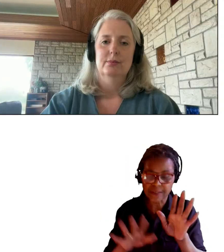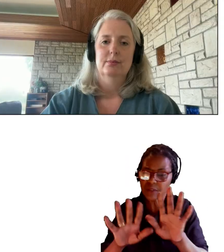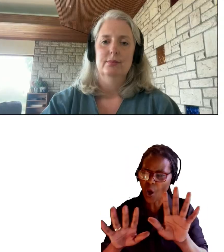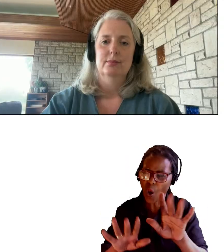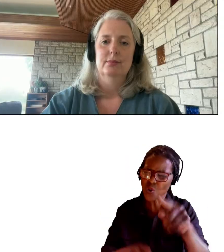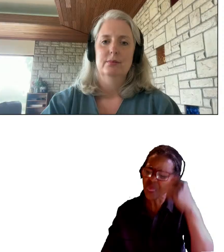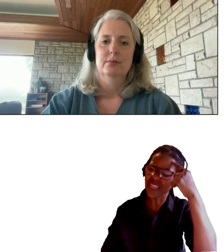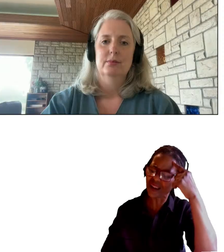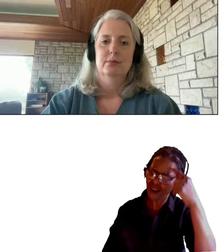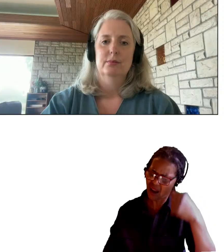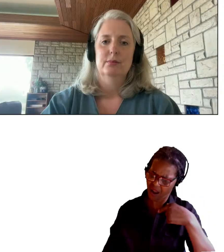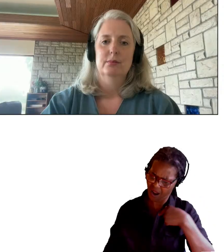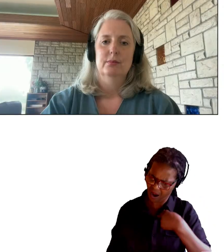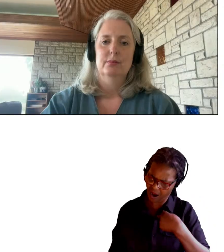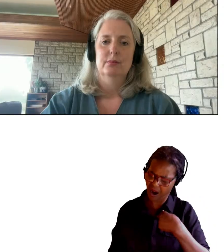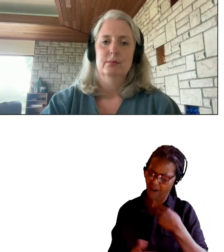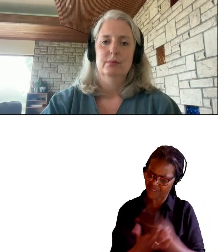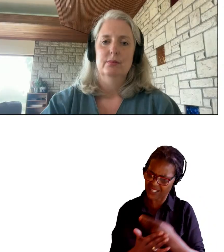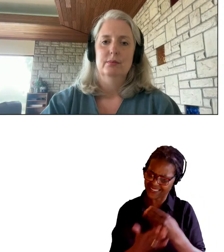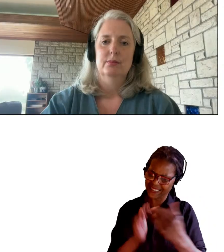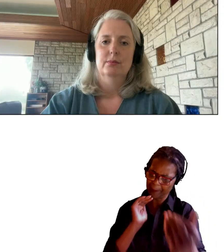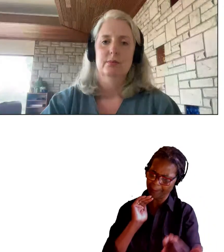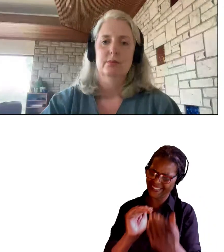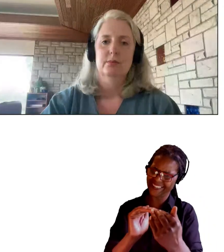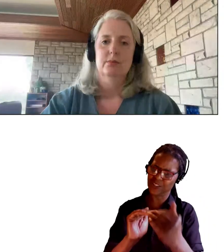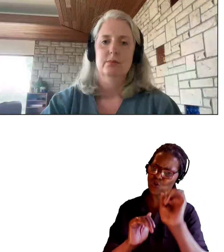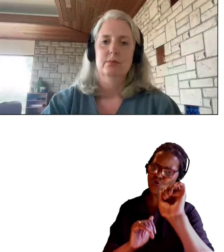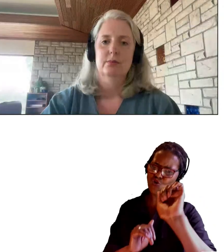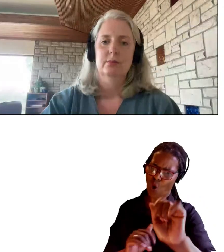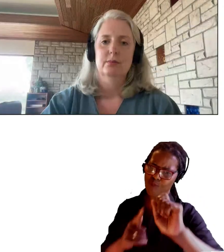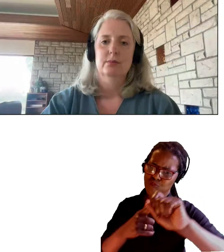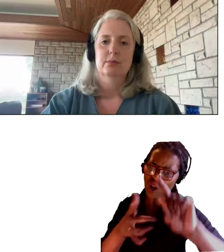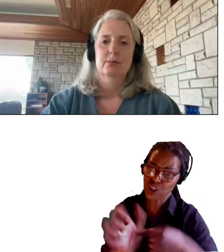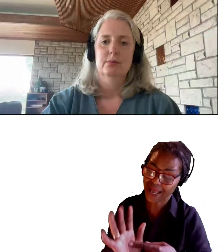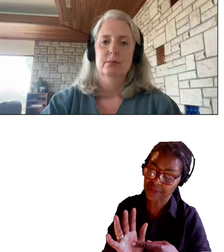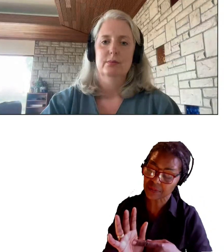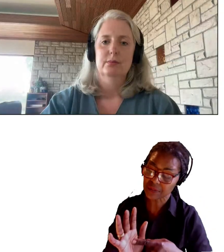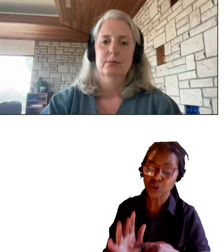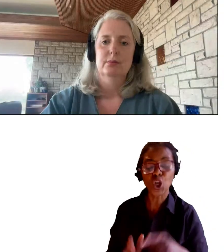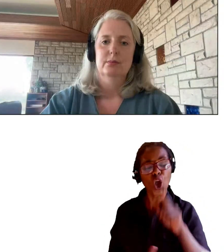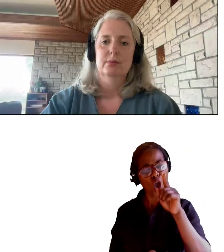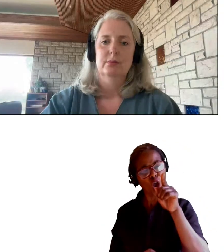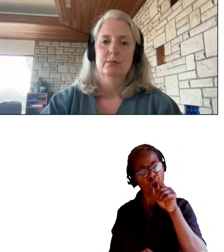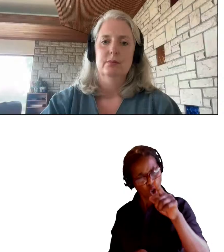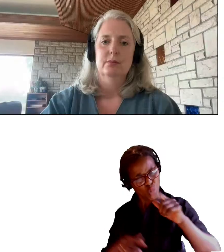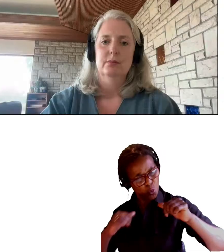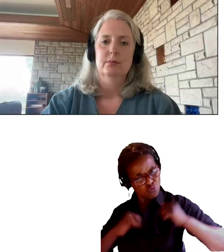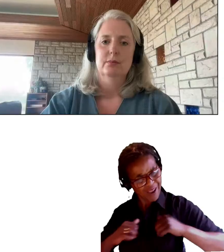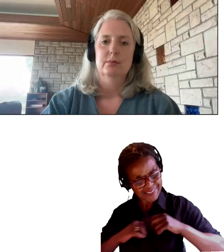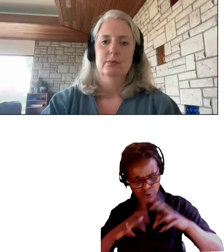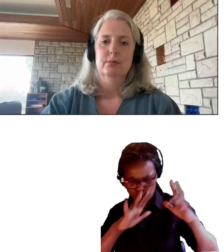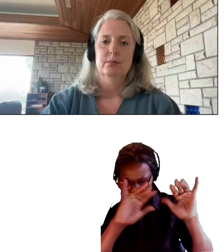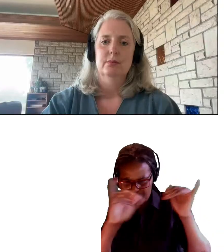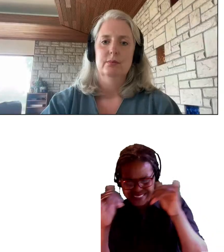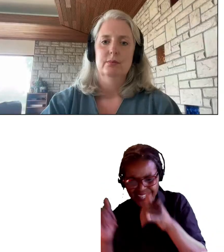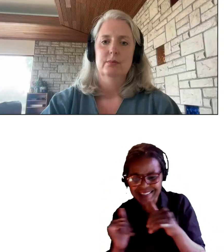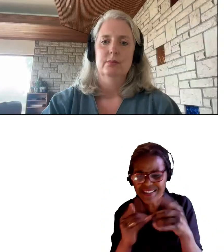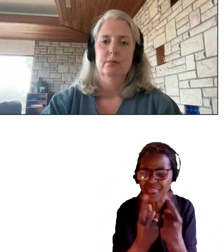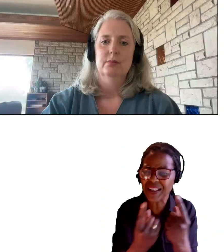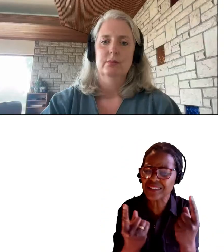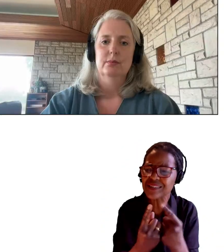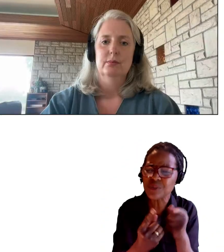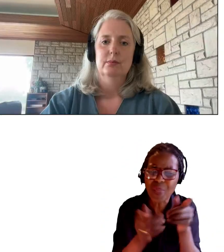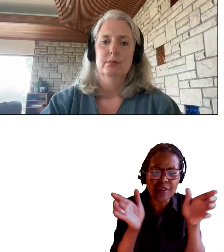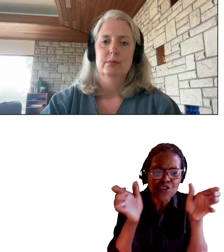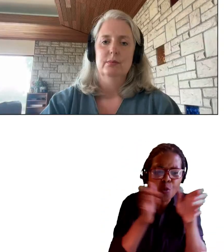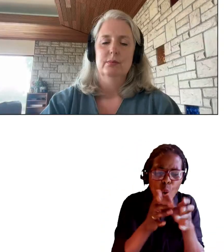the needs of your project at that point? And are you ready to go and test things with a small audience if you've got enough of an